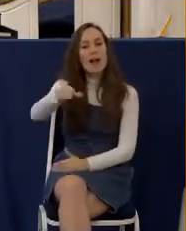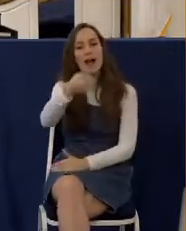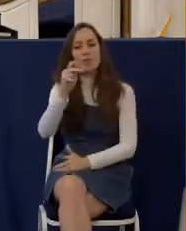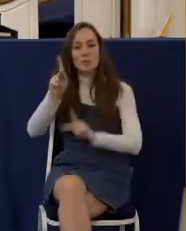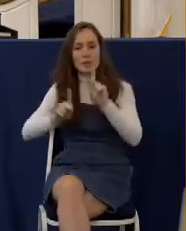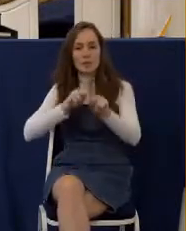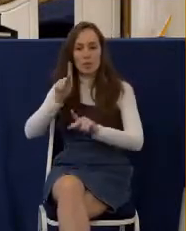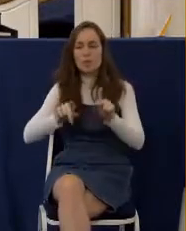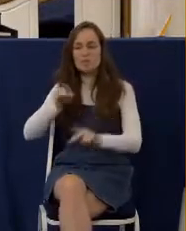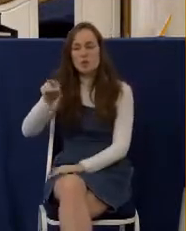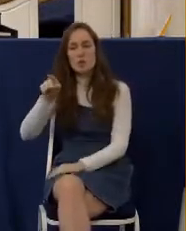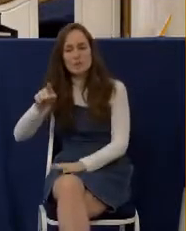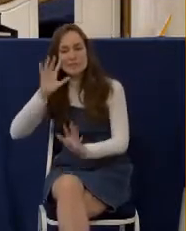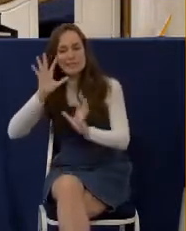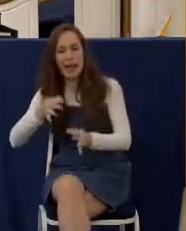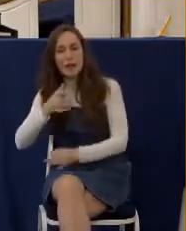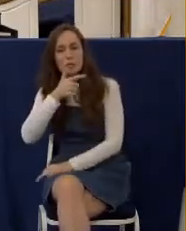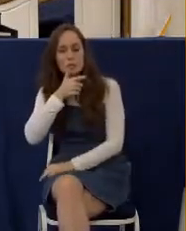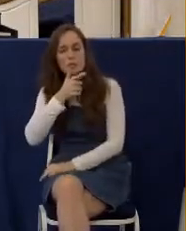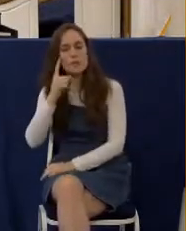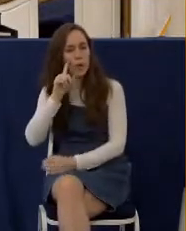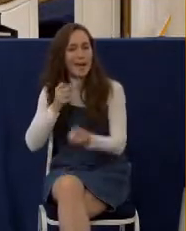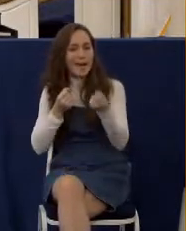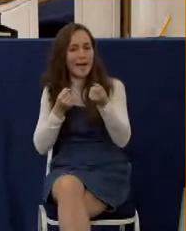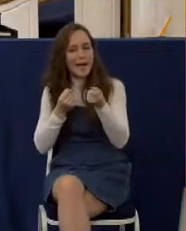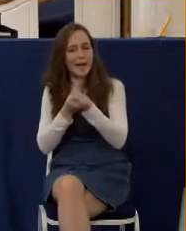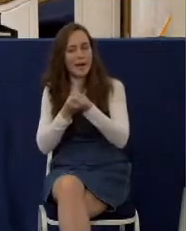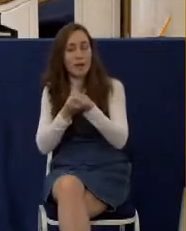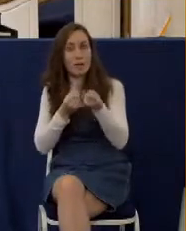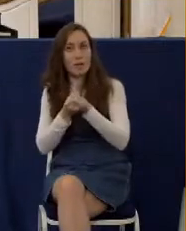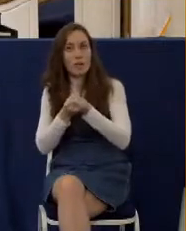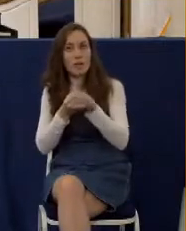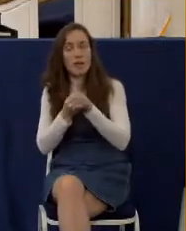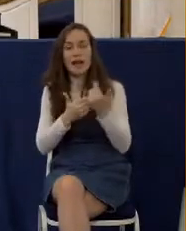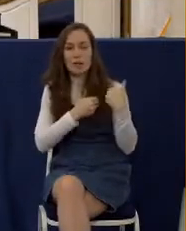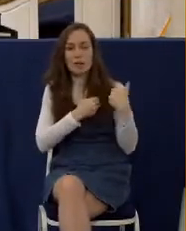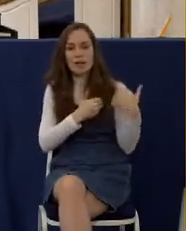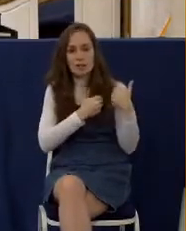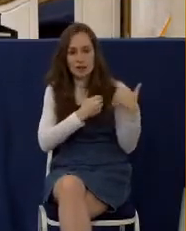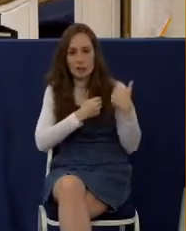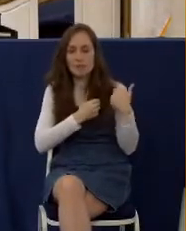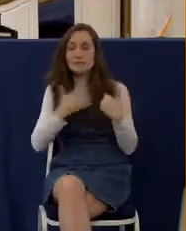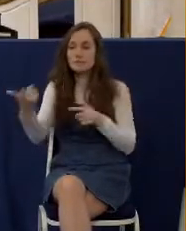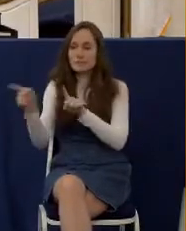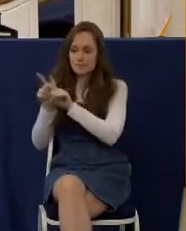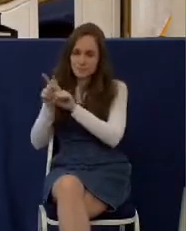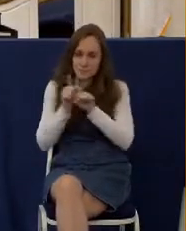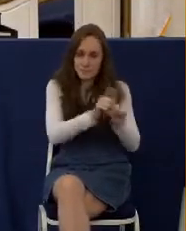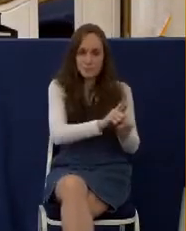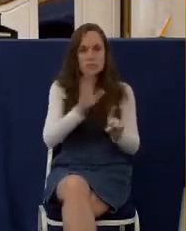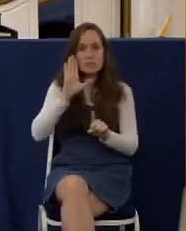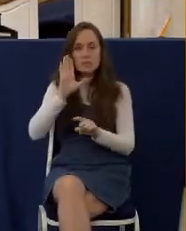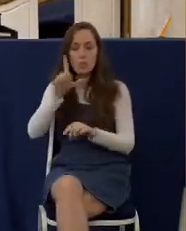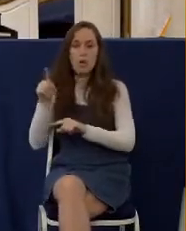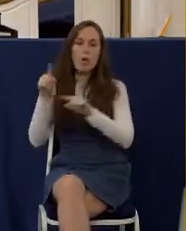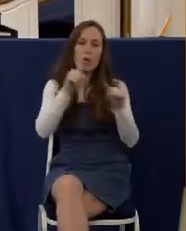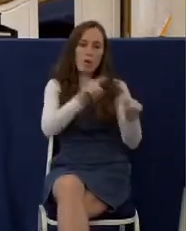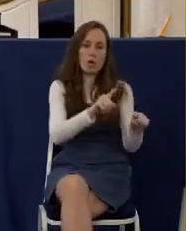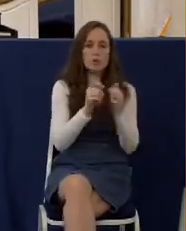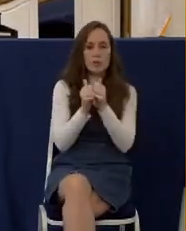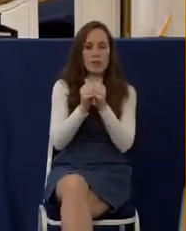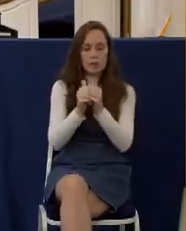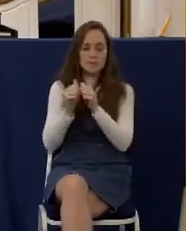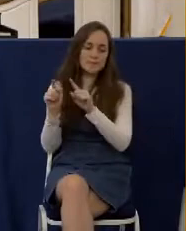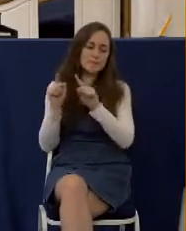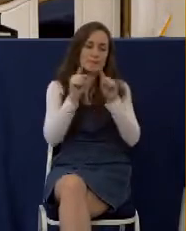accountability. I'll take them with me, and we'll go, and we'll take it to the church in Jerusalem. And this will be an offering of love to